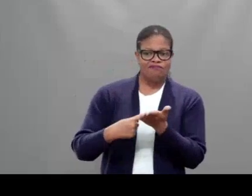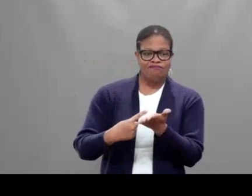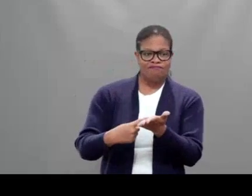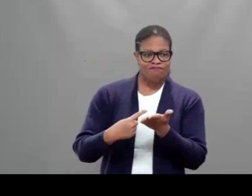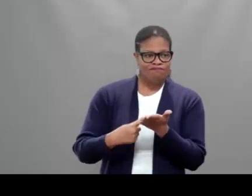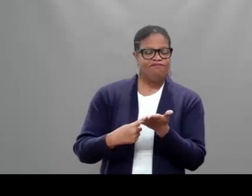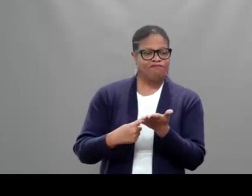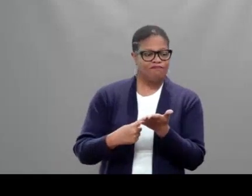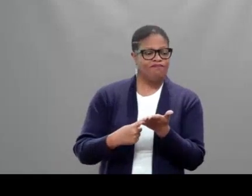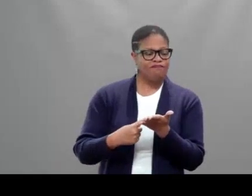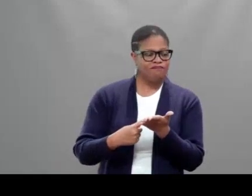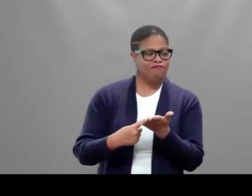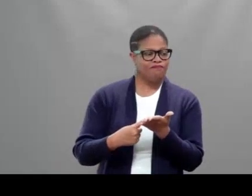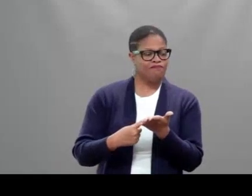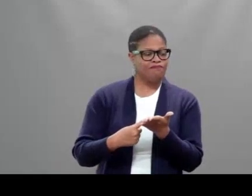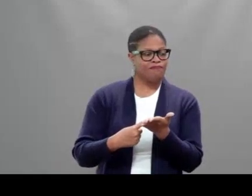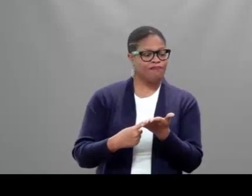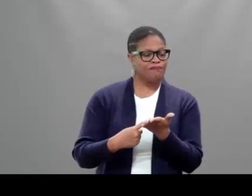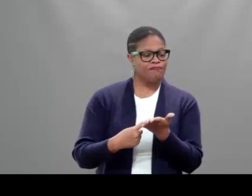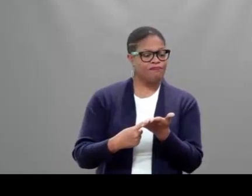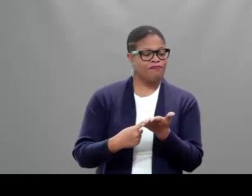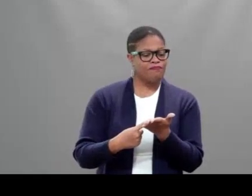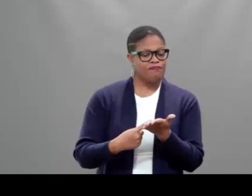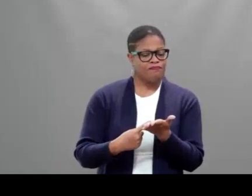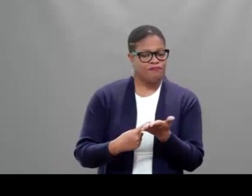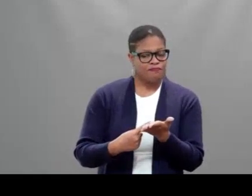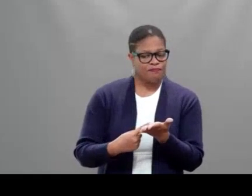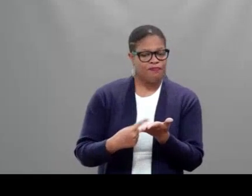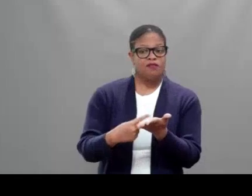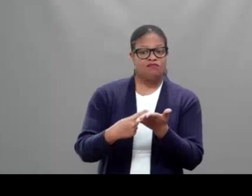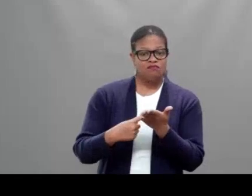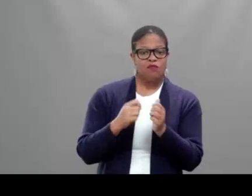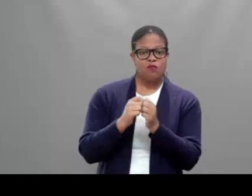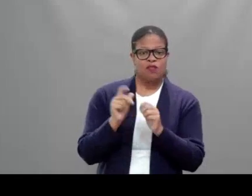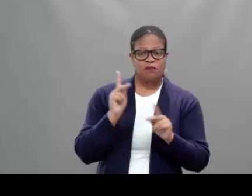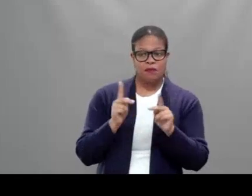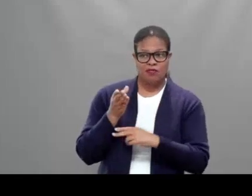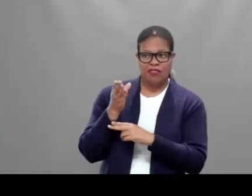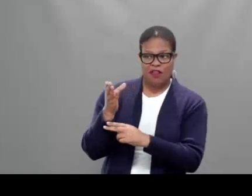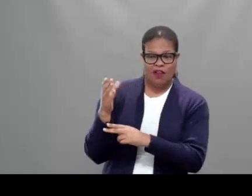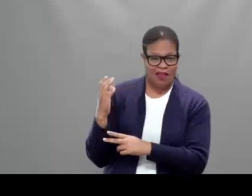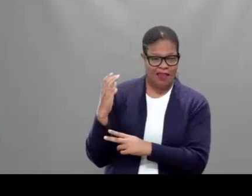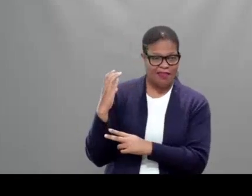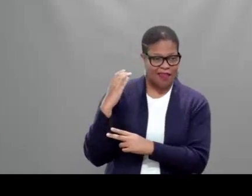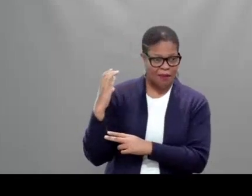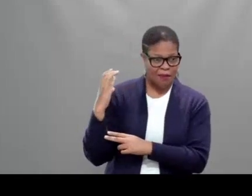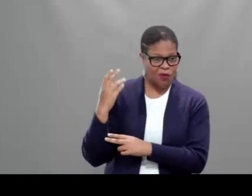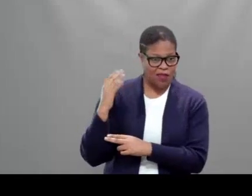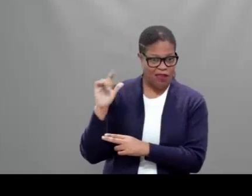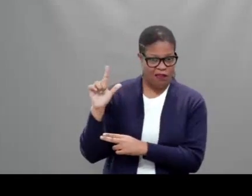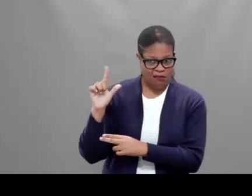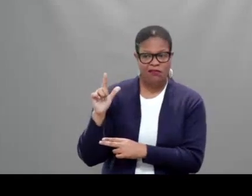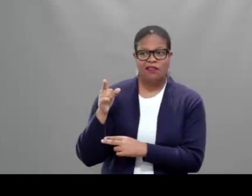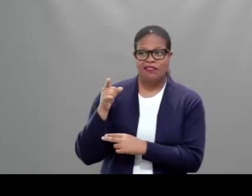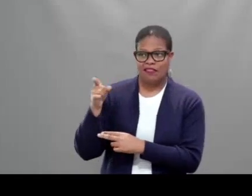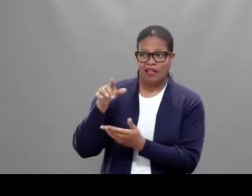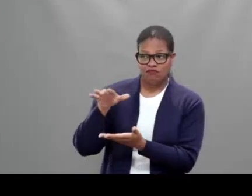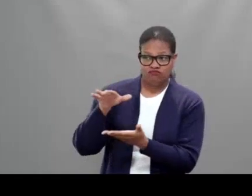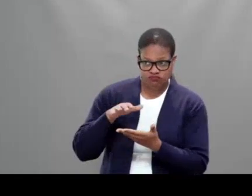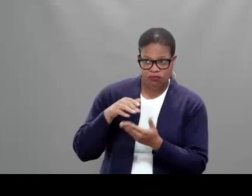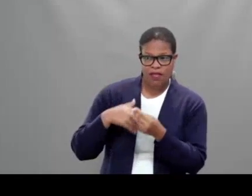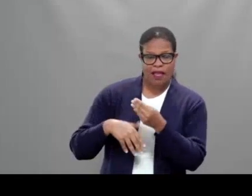some folks on at the Capitol, as well as that giving us that